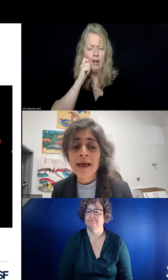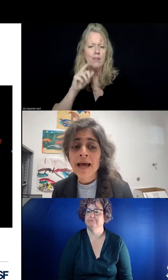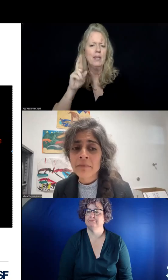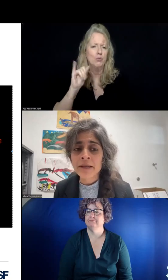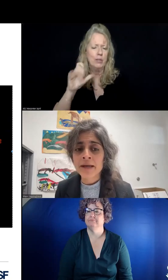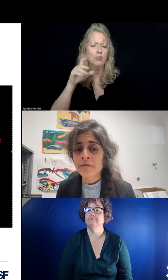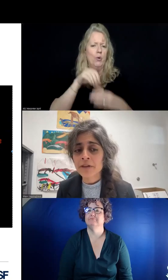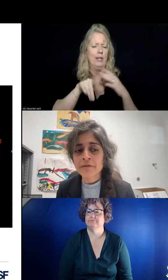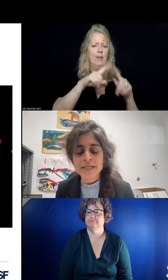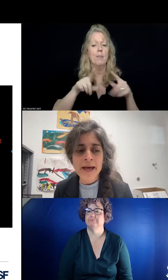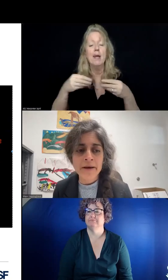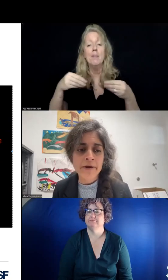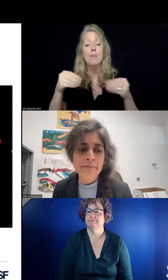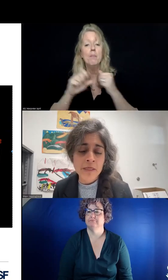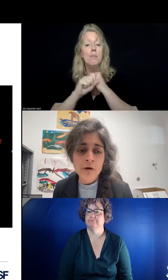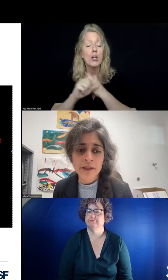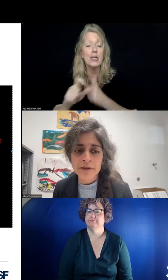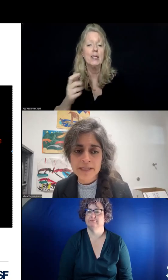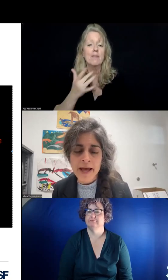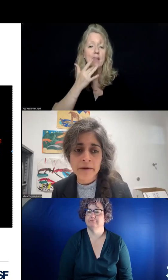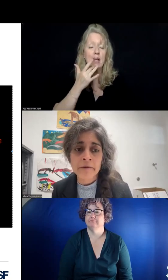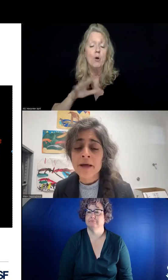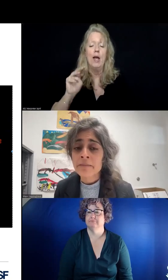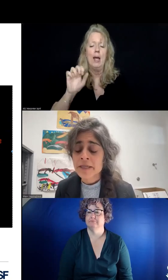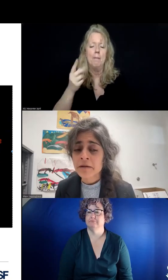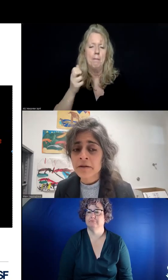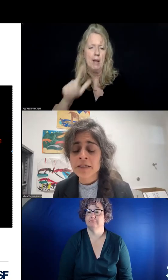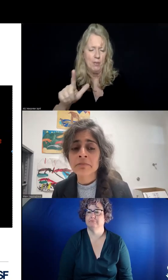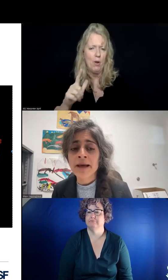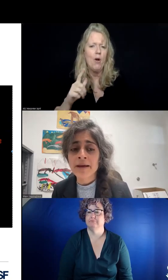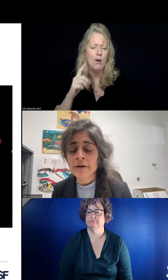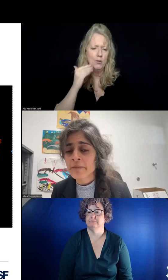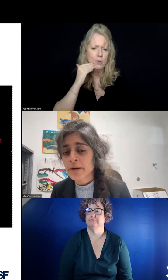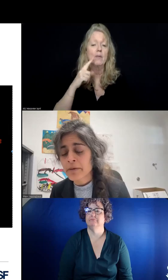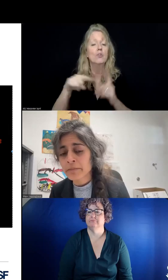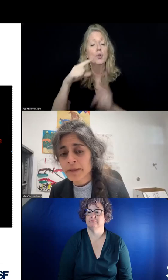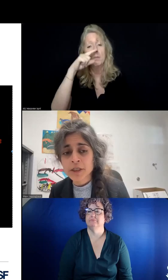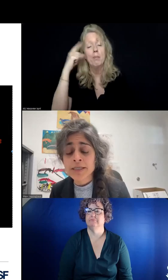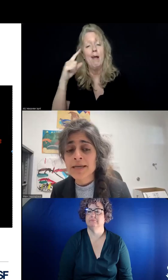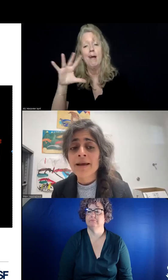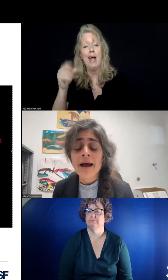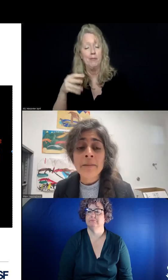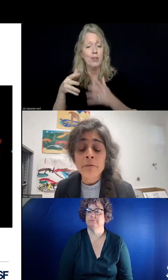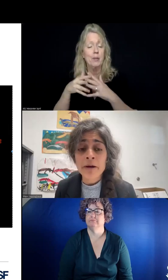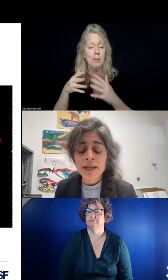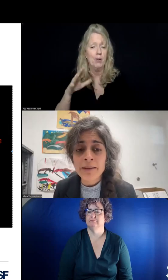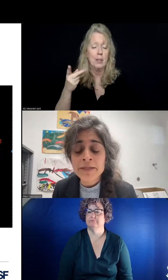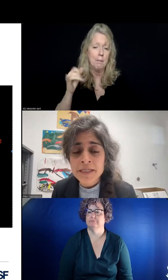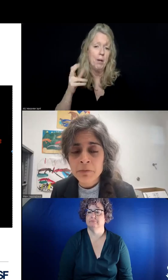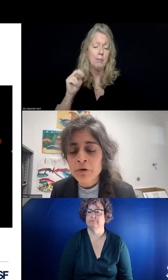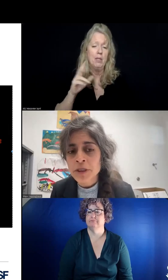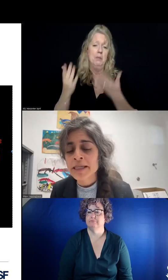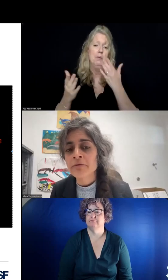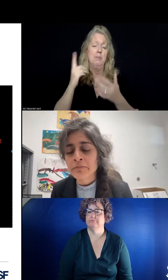living, and marketing of flavored tobacco and menthol flavored tobacco, particularly to Black African American populations, where they may